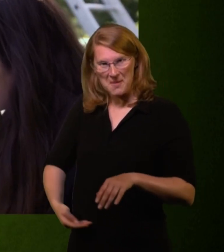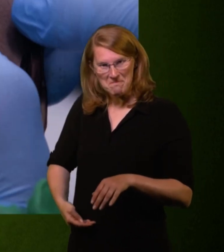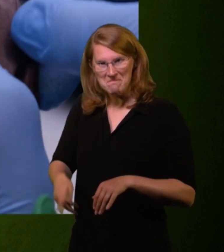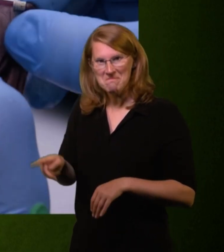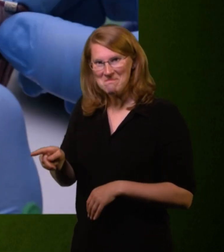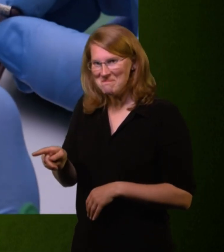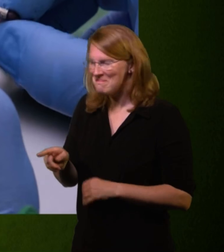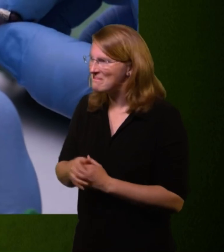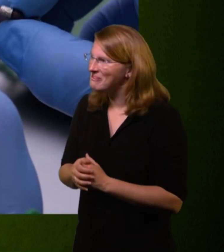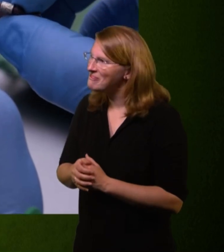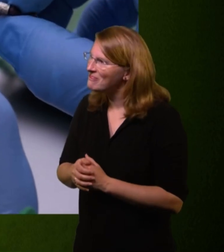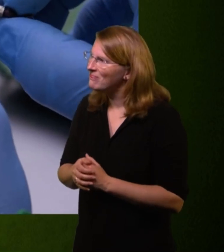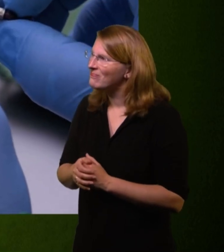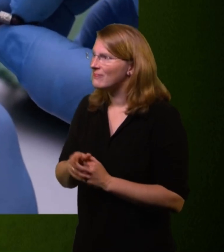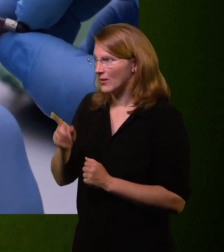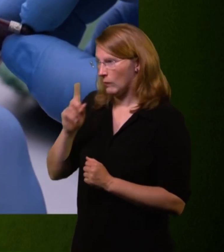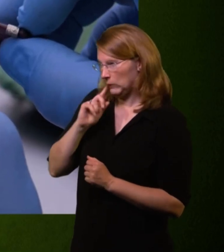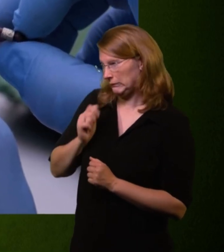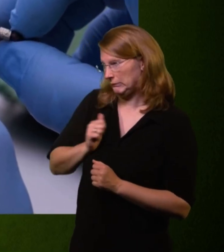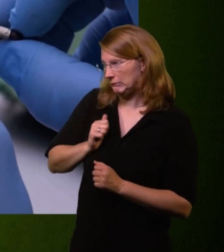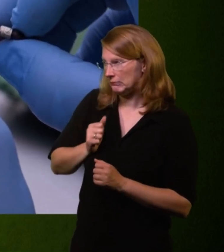of weeks. Hotel